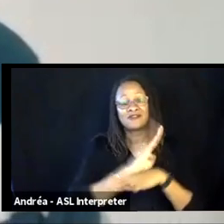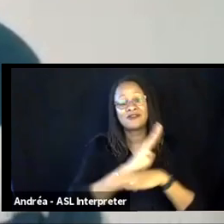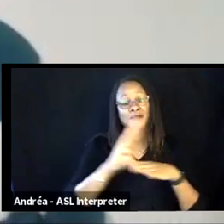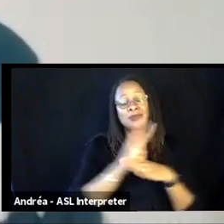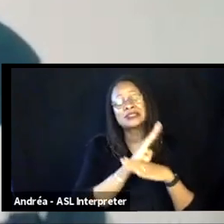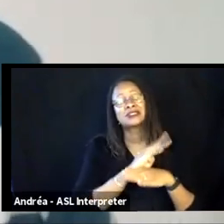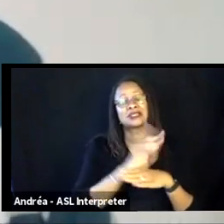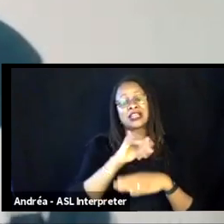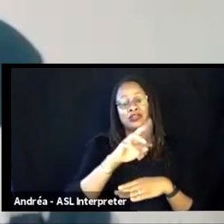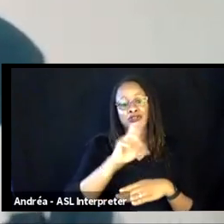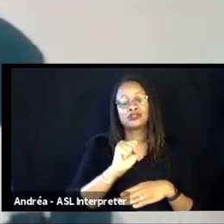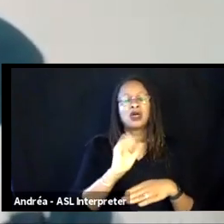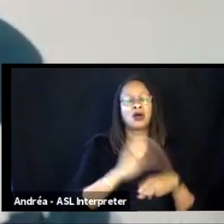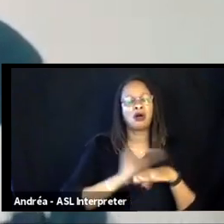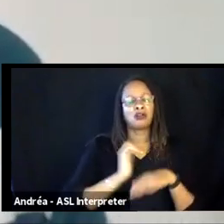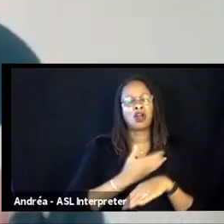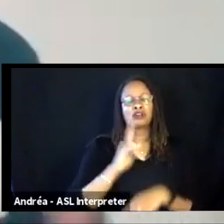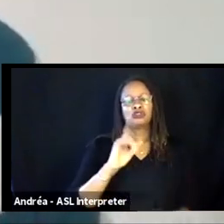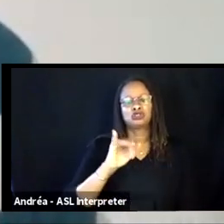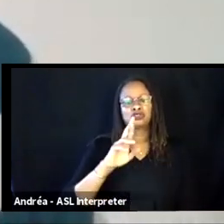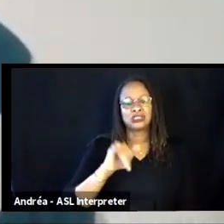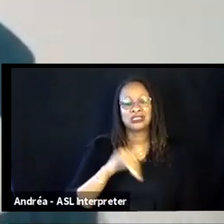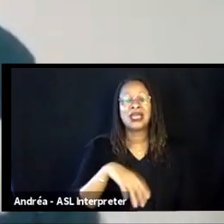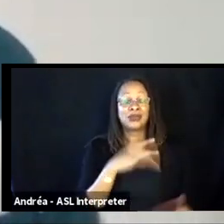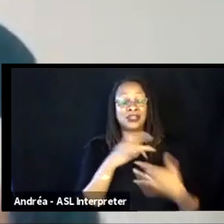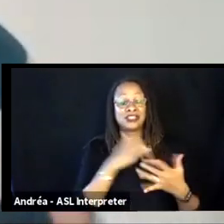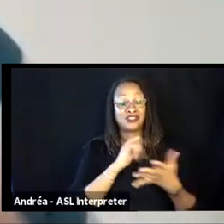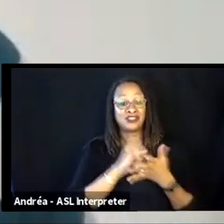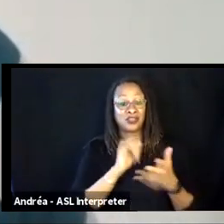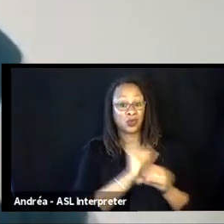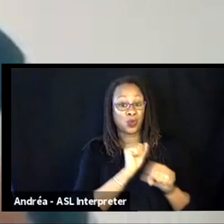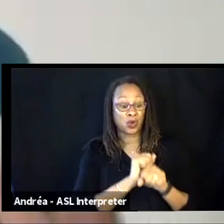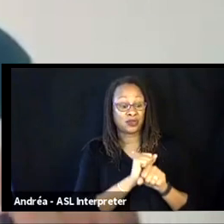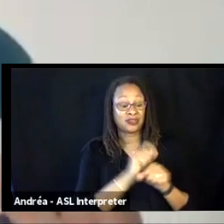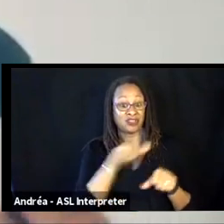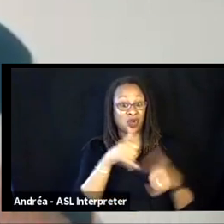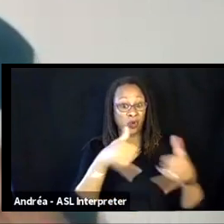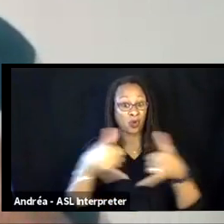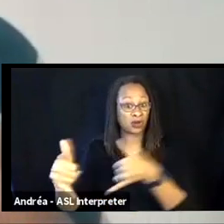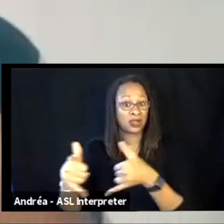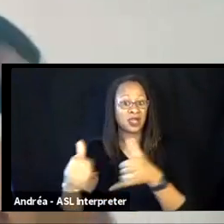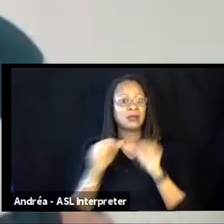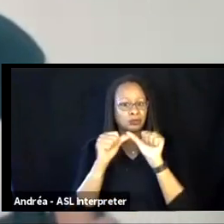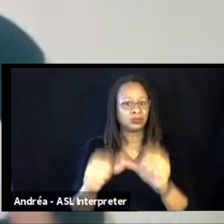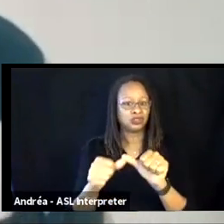and we always ask them to consider whether the work that they're awarding perpetuates inequalities or deep-rooted